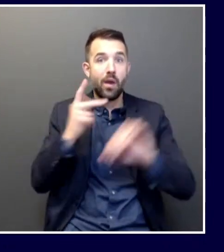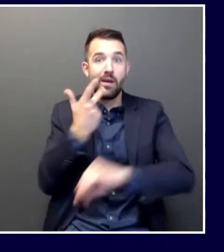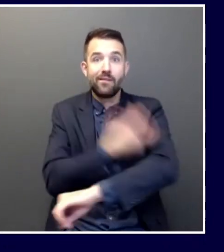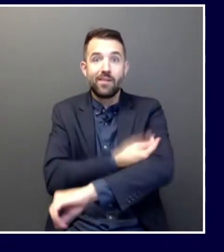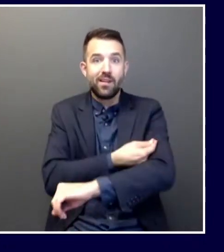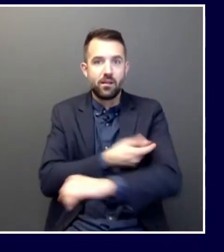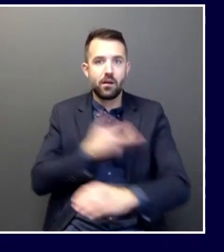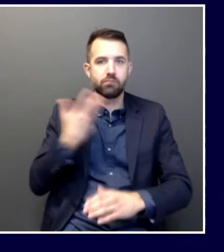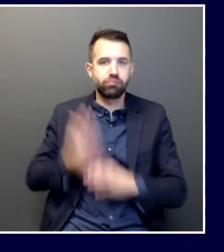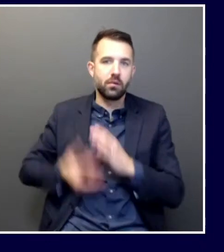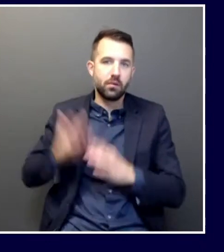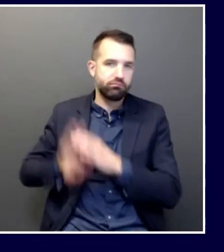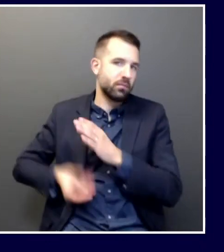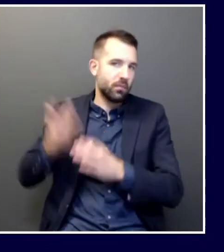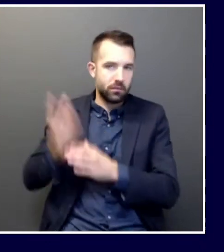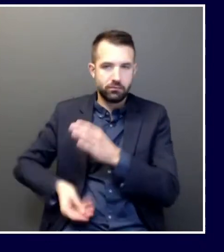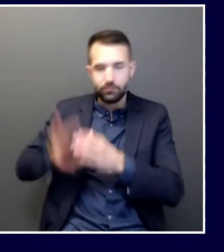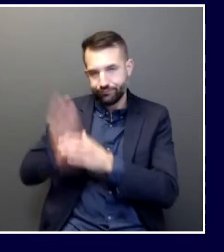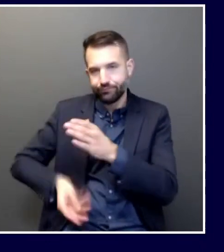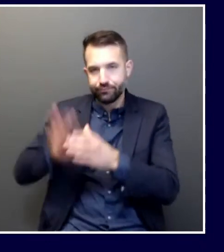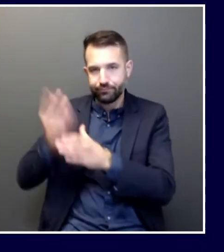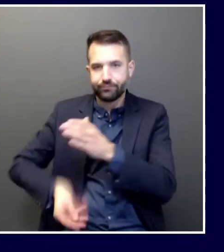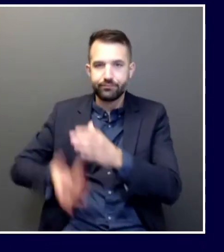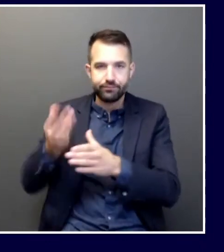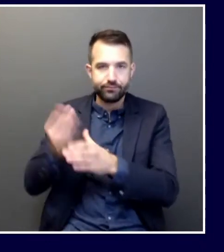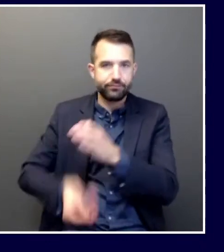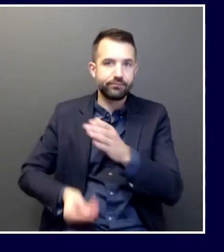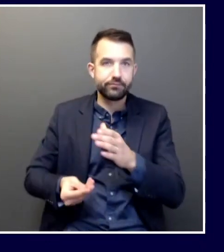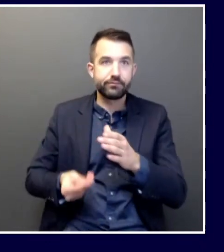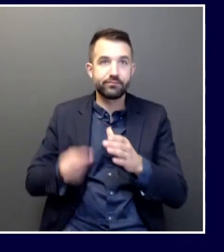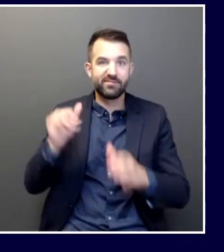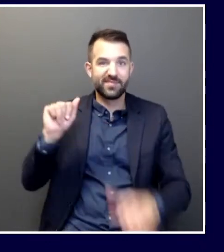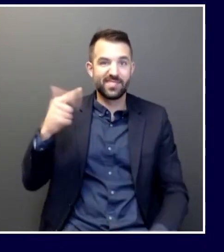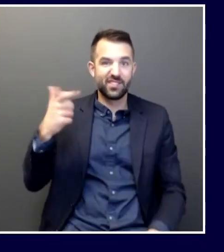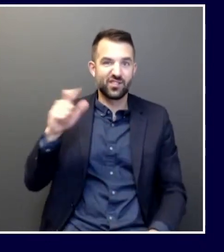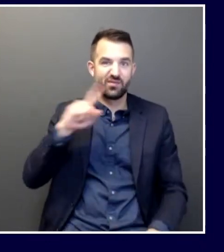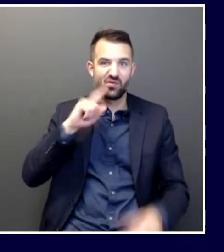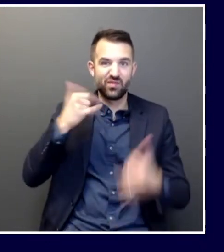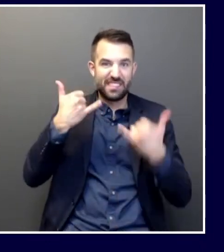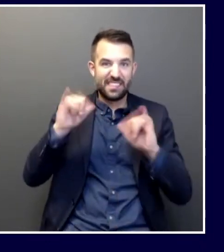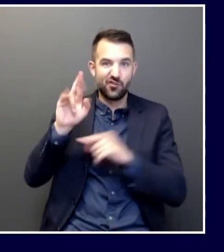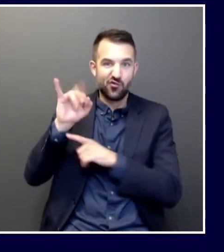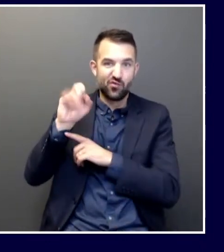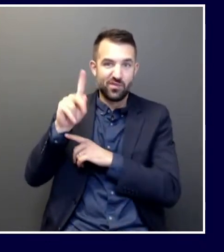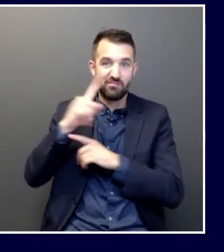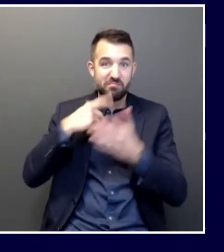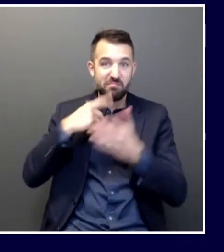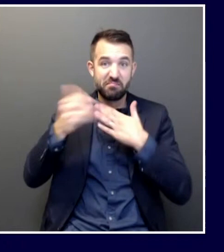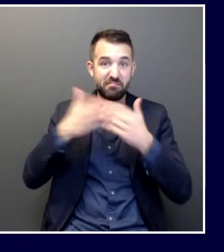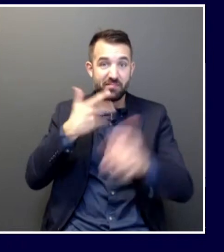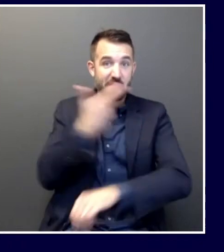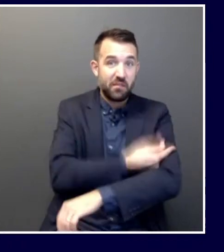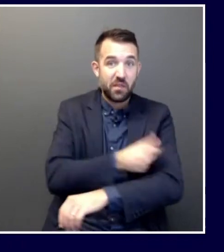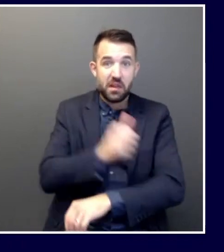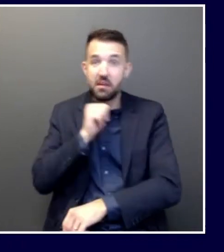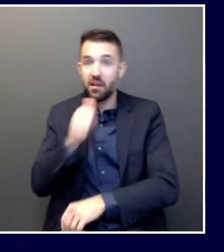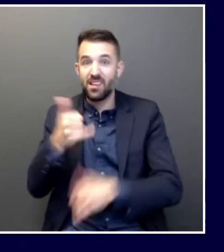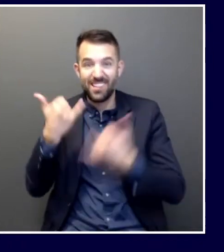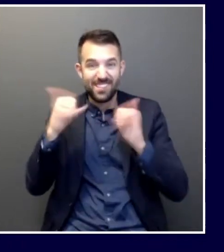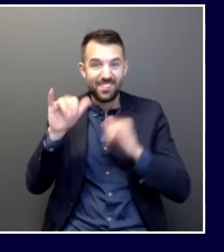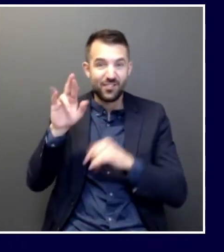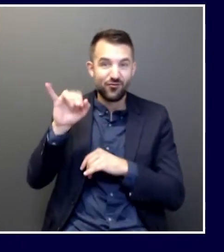age piece does play in both of those facets. Okay, thanks. And then I've got a question about booster shots. Are